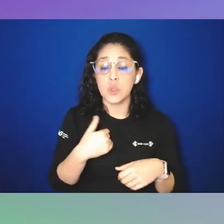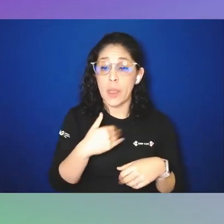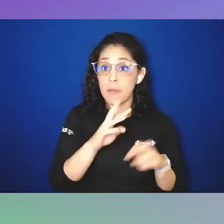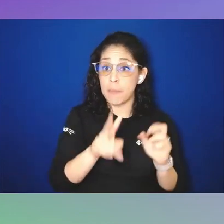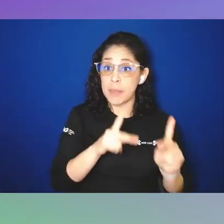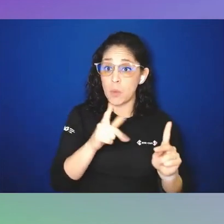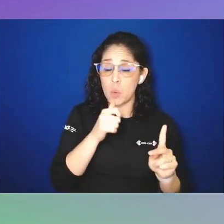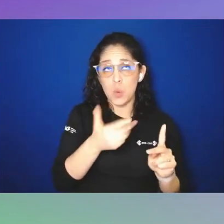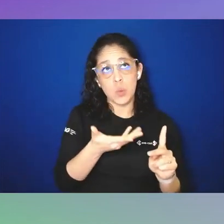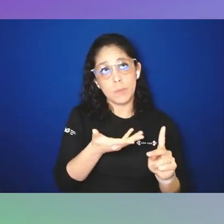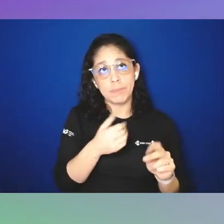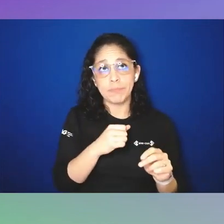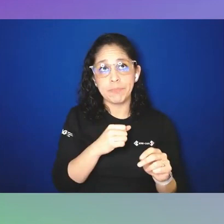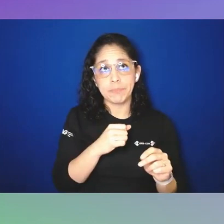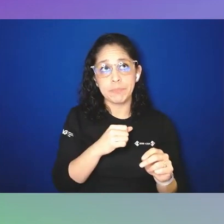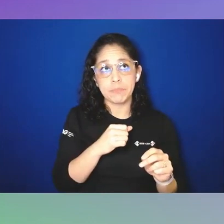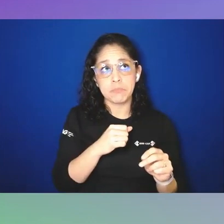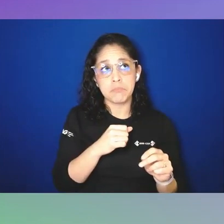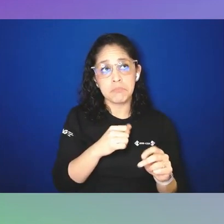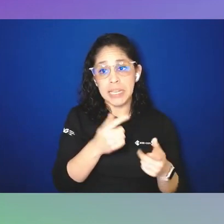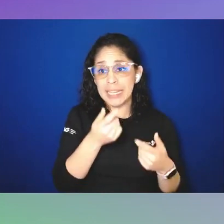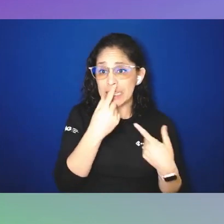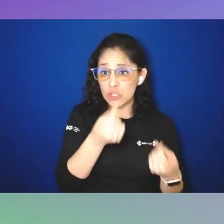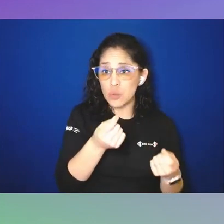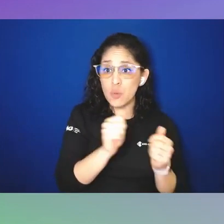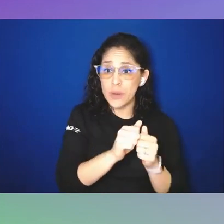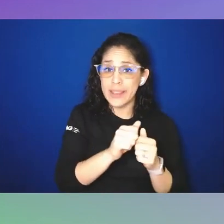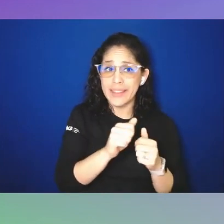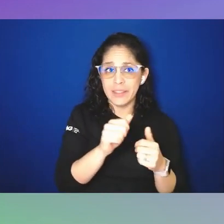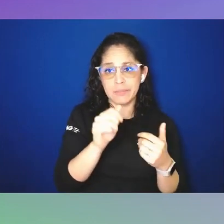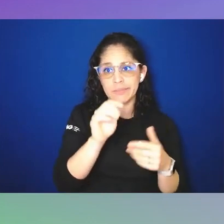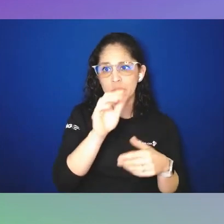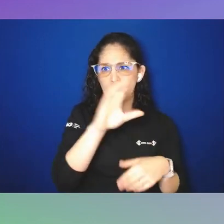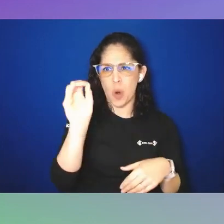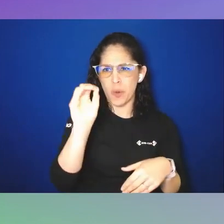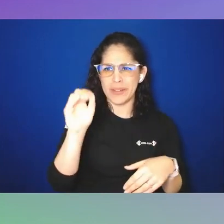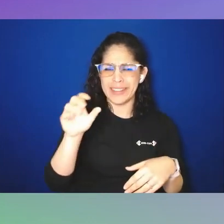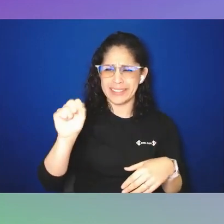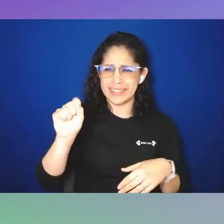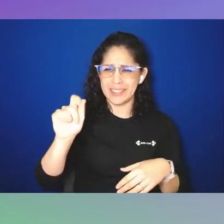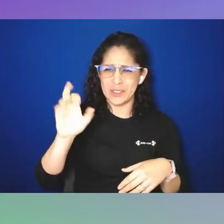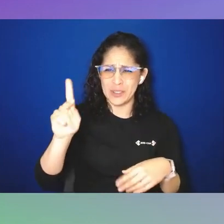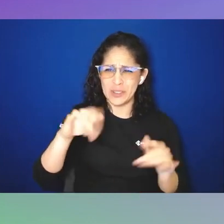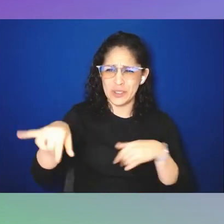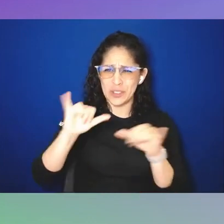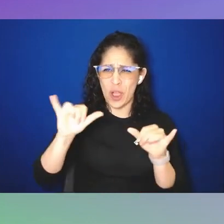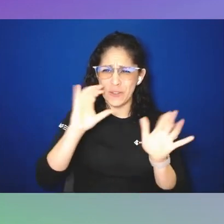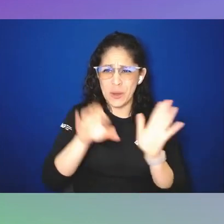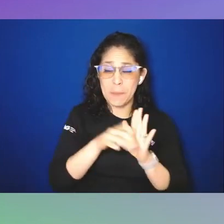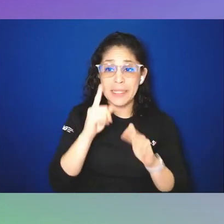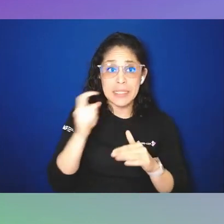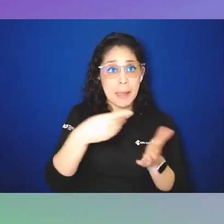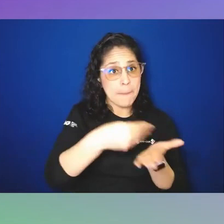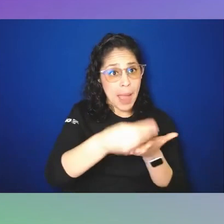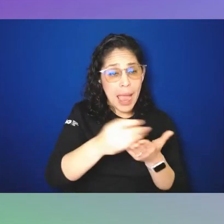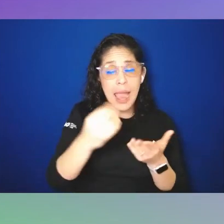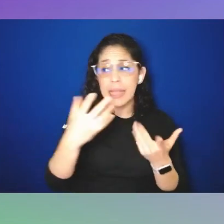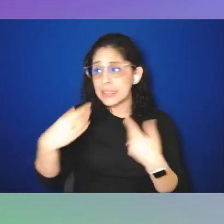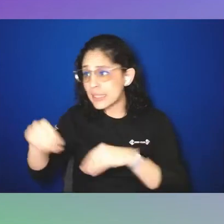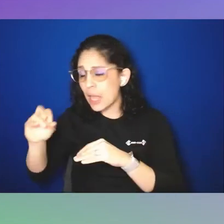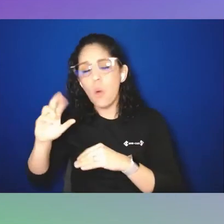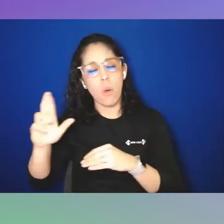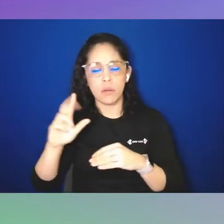are interested in corporate stock photography for whatever reason, because they're buying and selling it, or probably more likely stealing